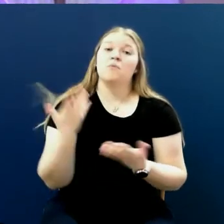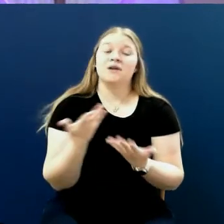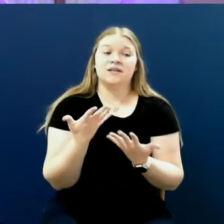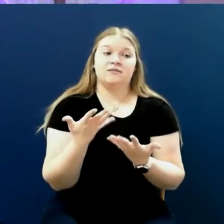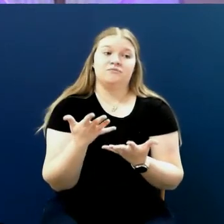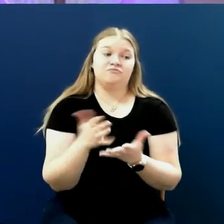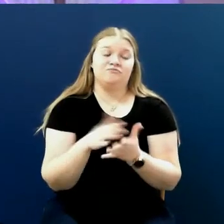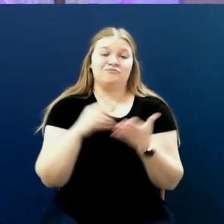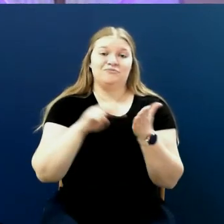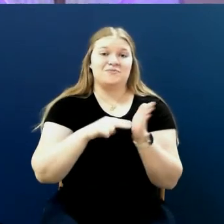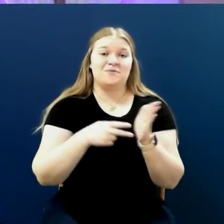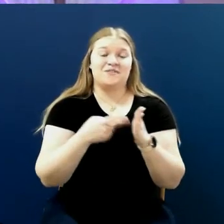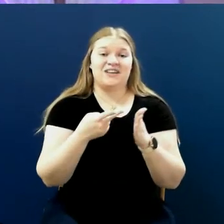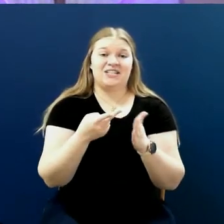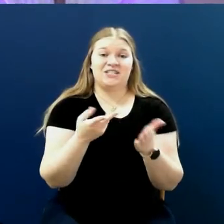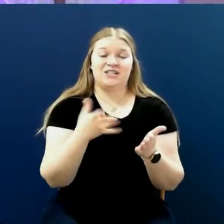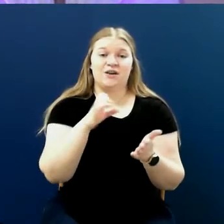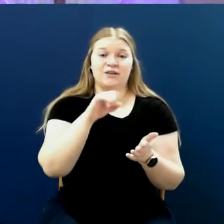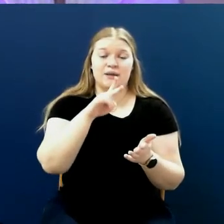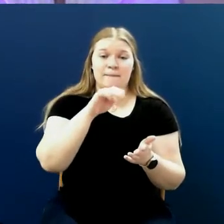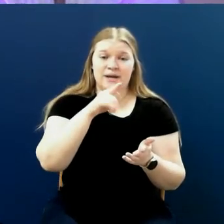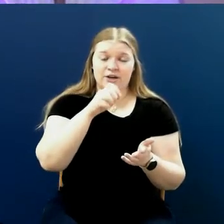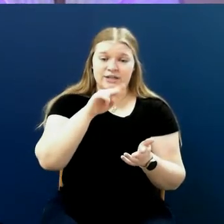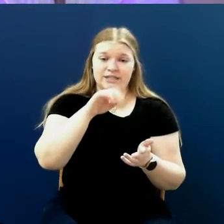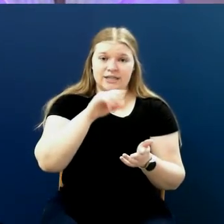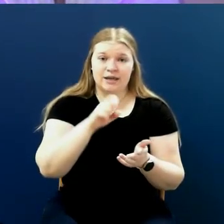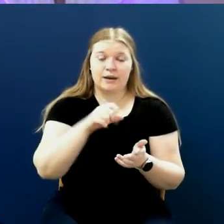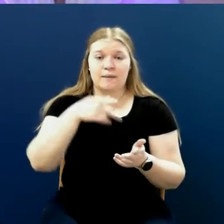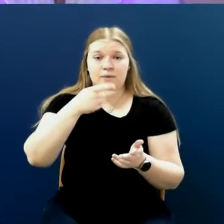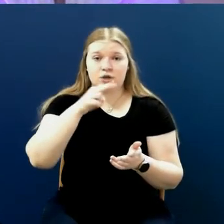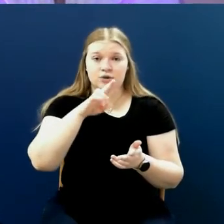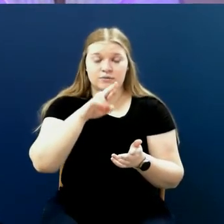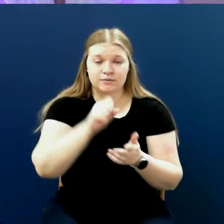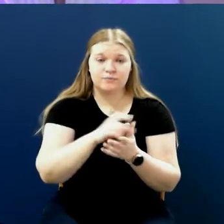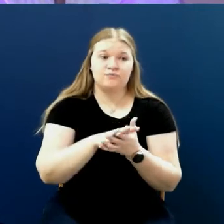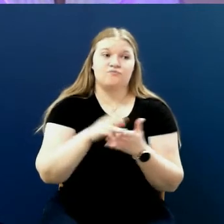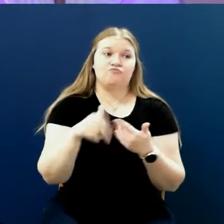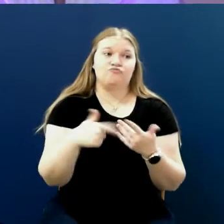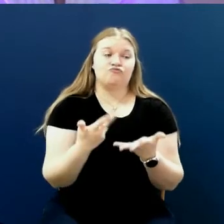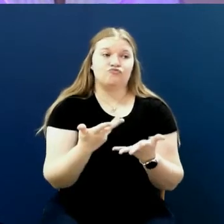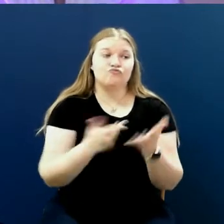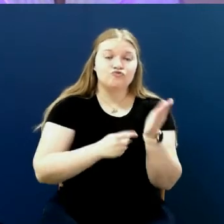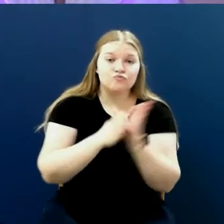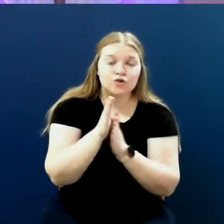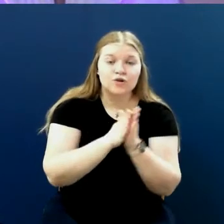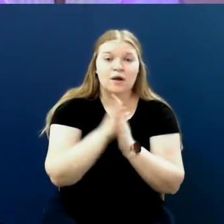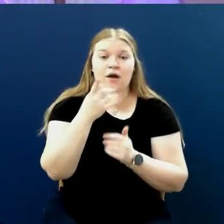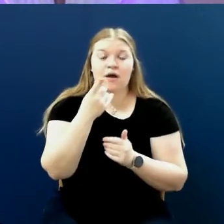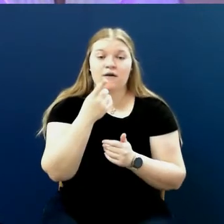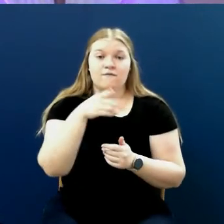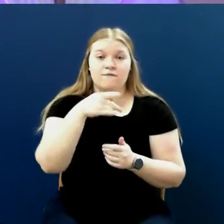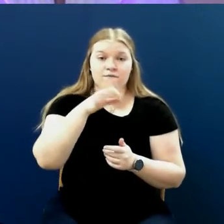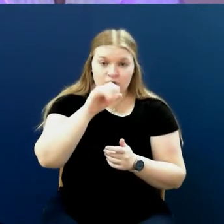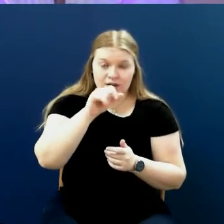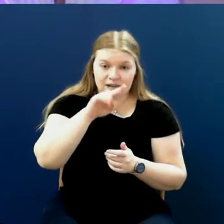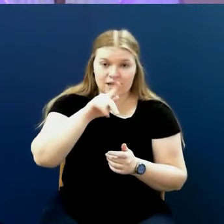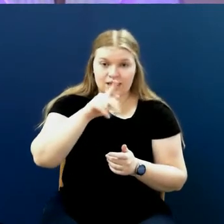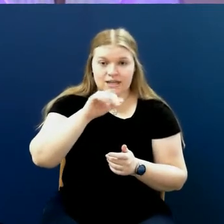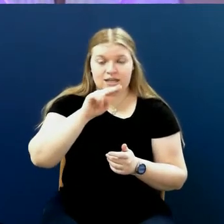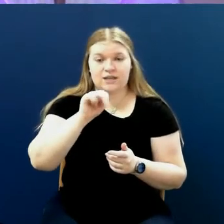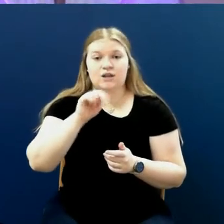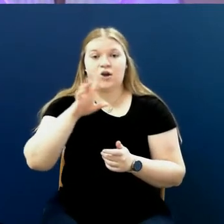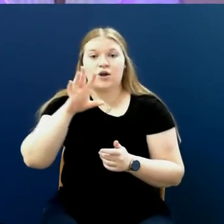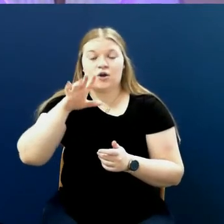of Samaritan's Purse? What's the motivations of Franklin Graham? Because Franklin Graham and Samaritan's Purse, for those that are